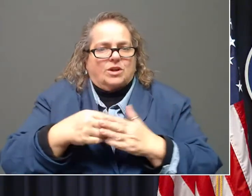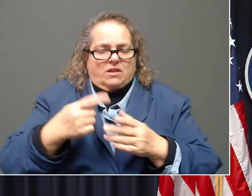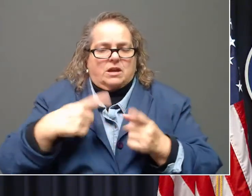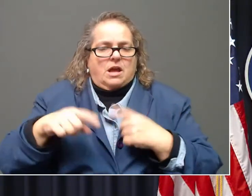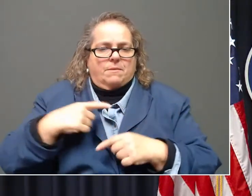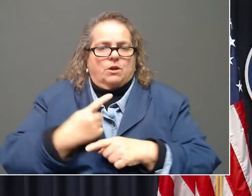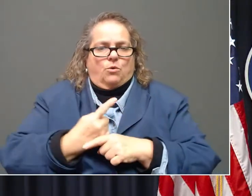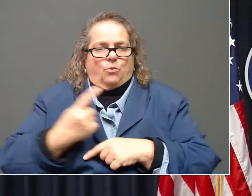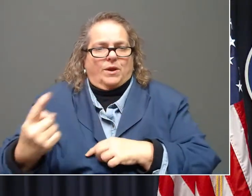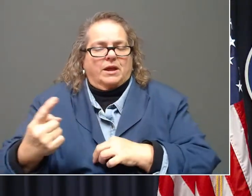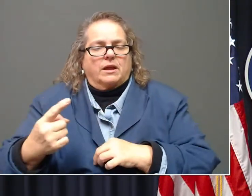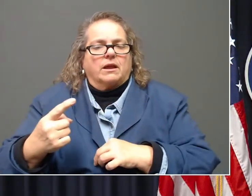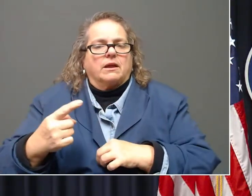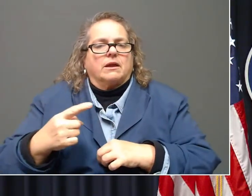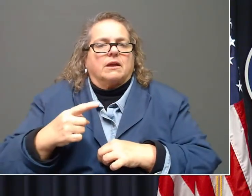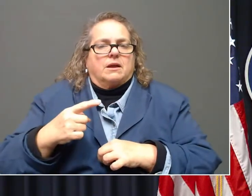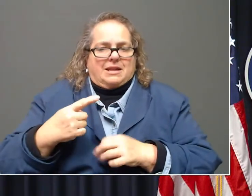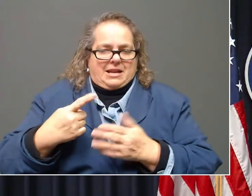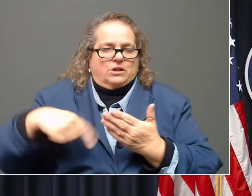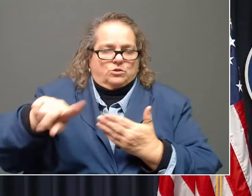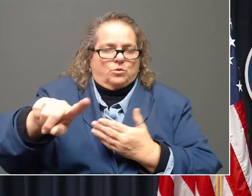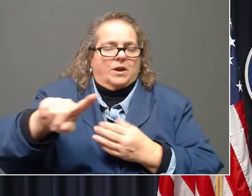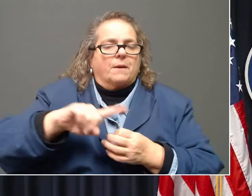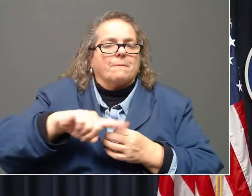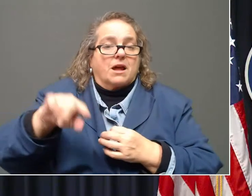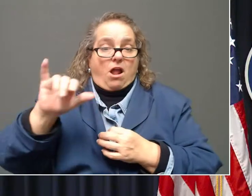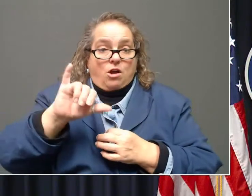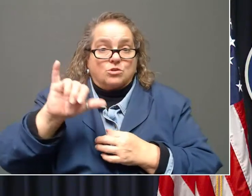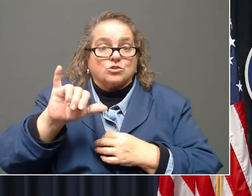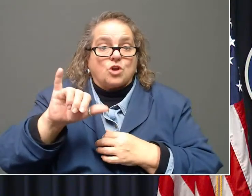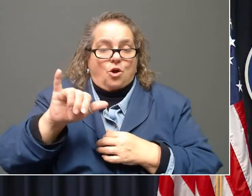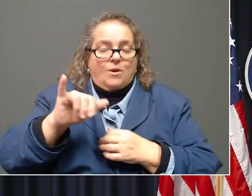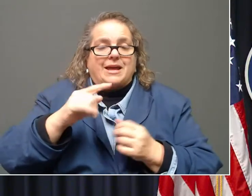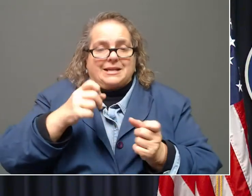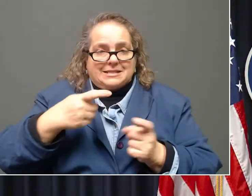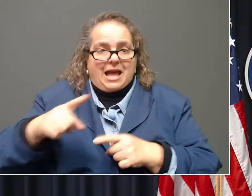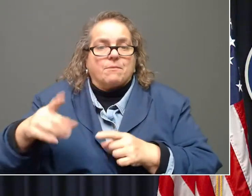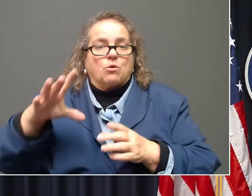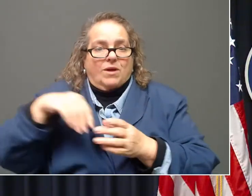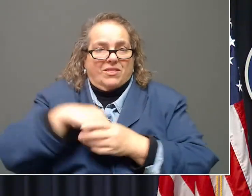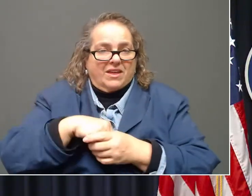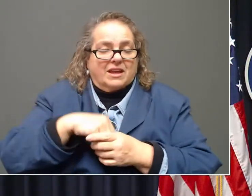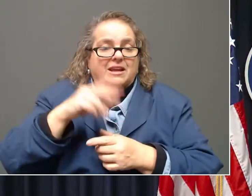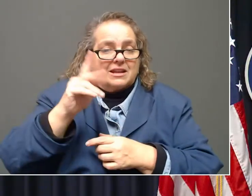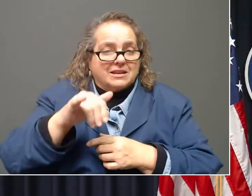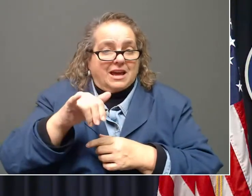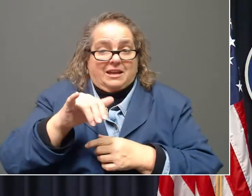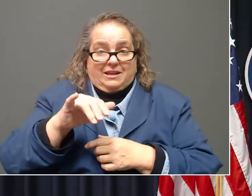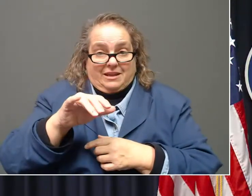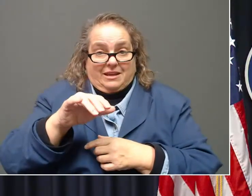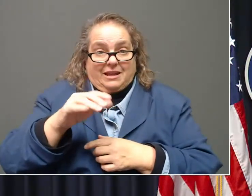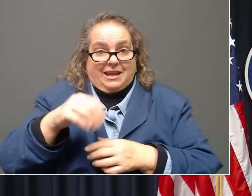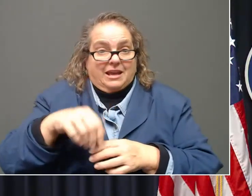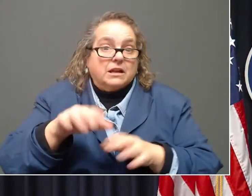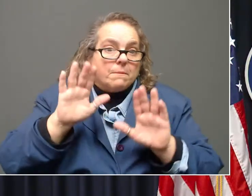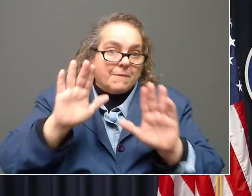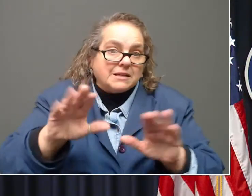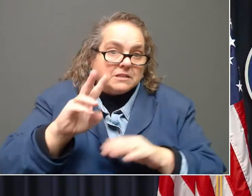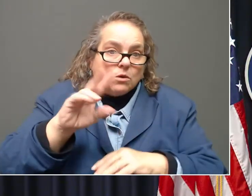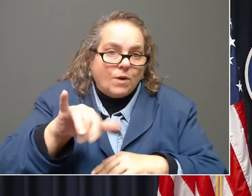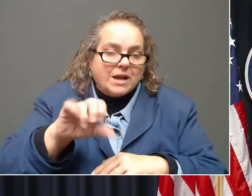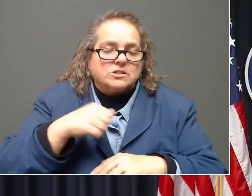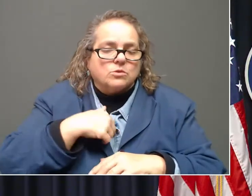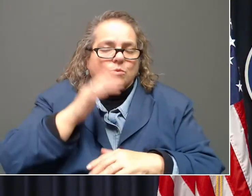to herd immunity. You know, you look at other areas where they may have a large Mennonite or Amish